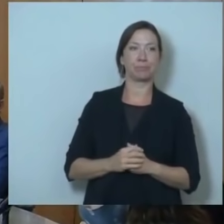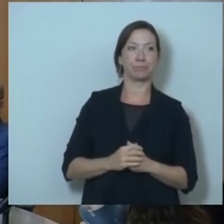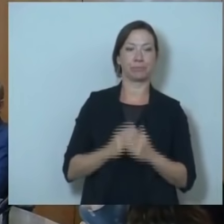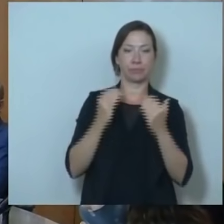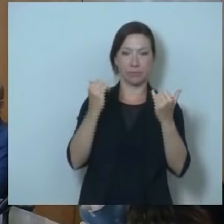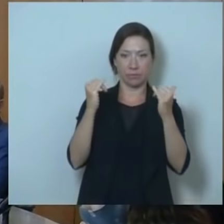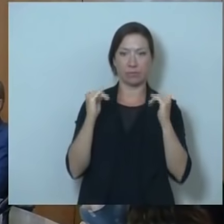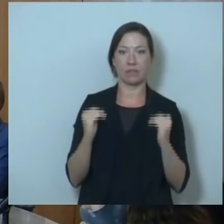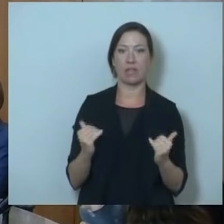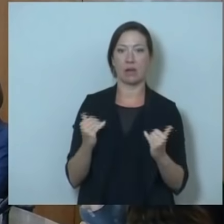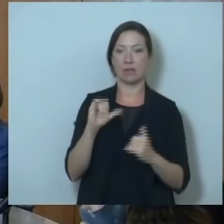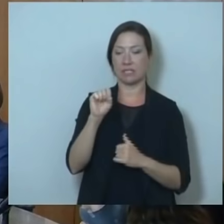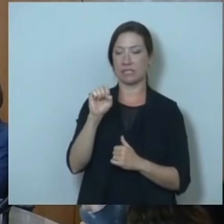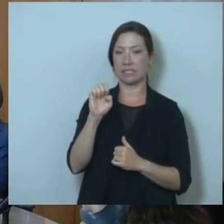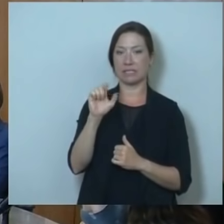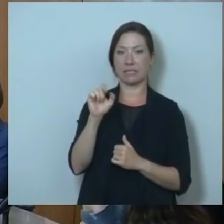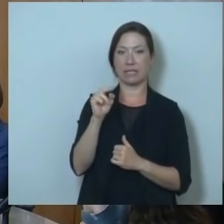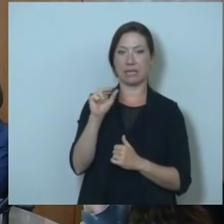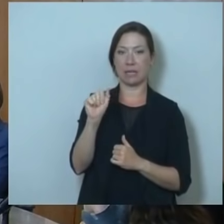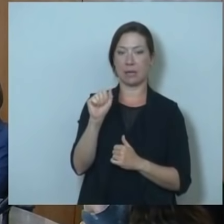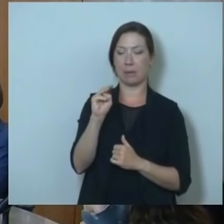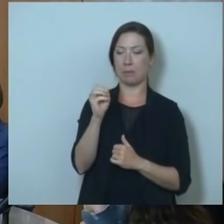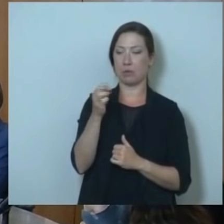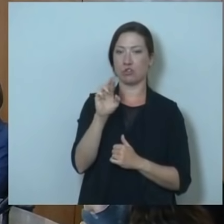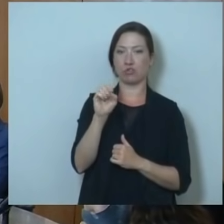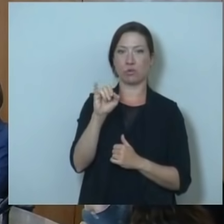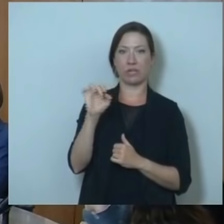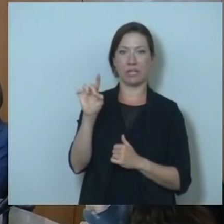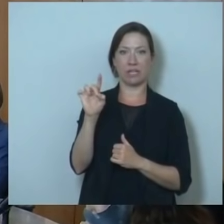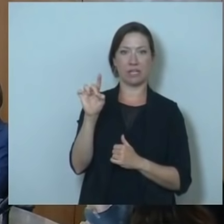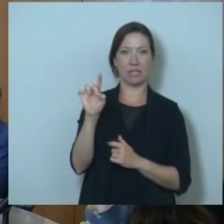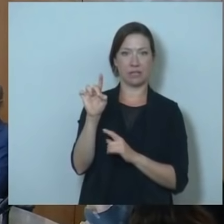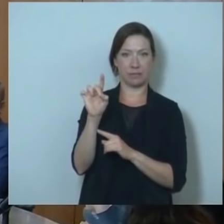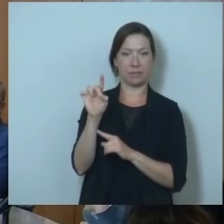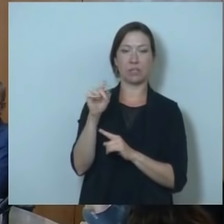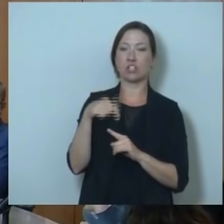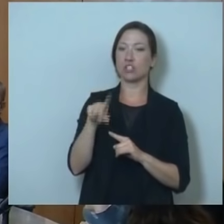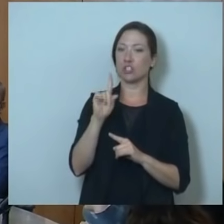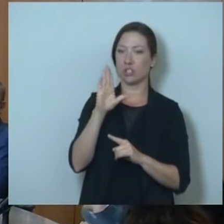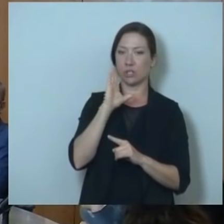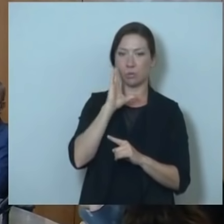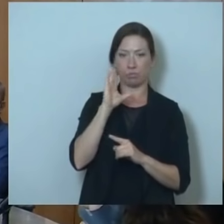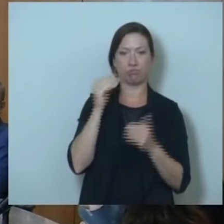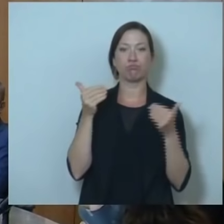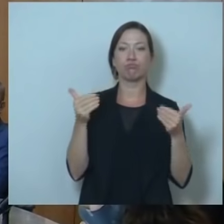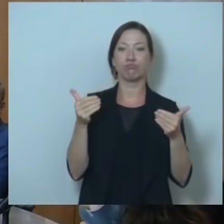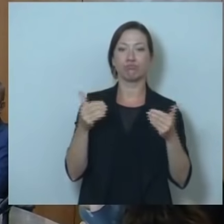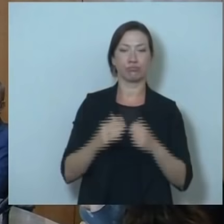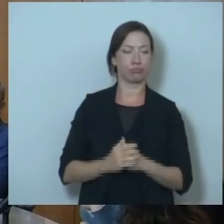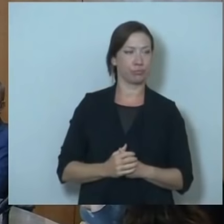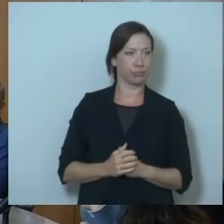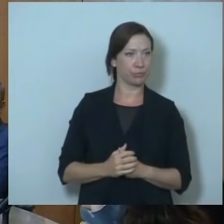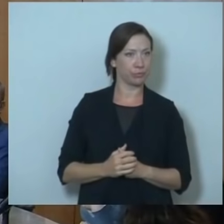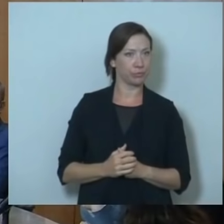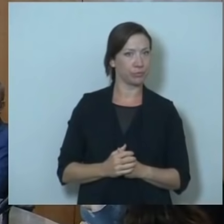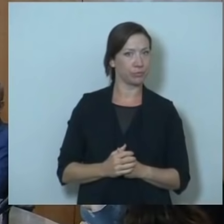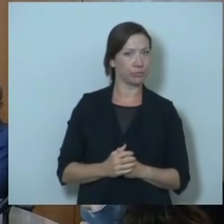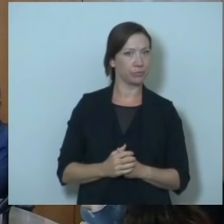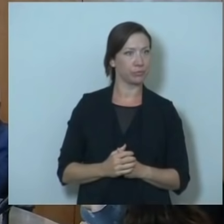Selena Madrid from KFOX. Selena, you are unmuted. Go ahead and ask your question.